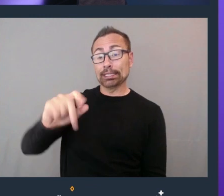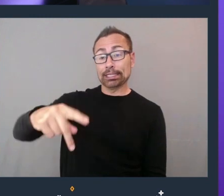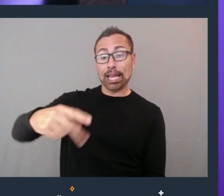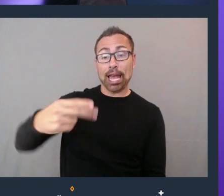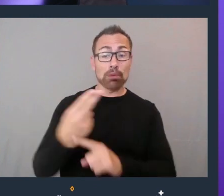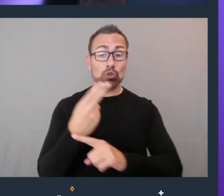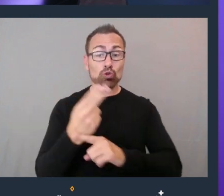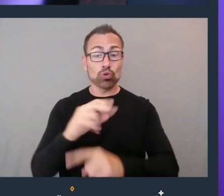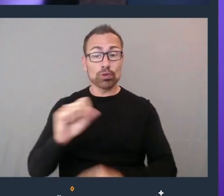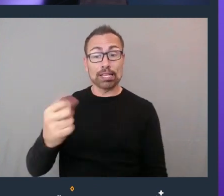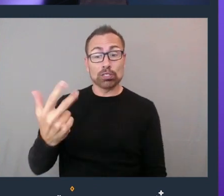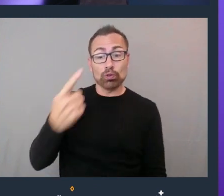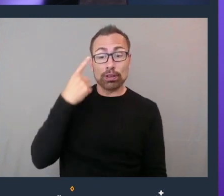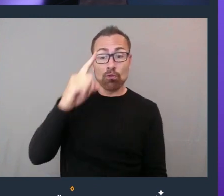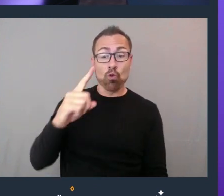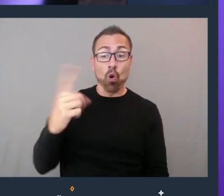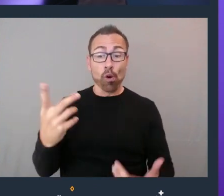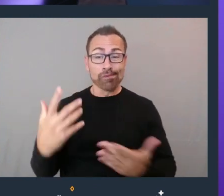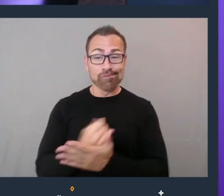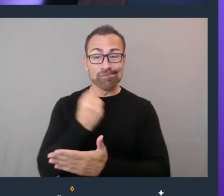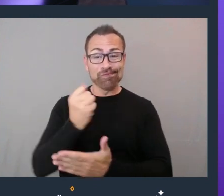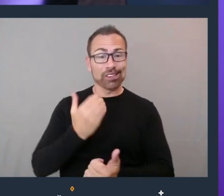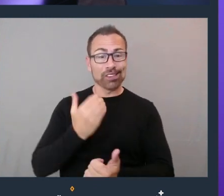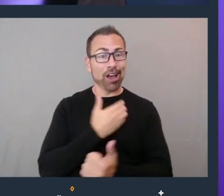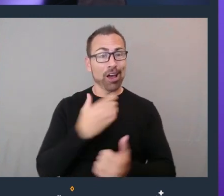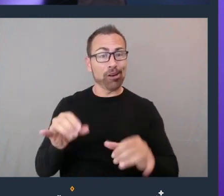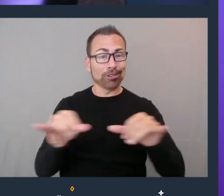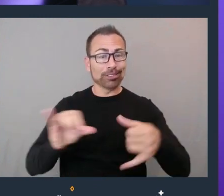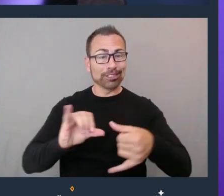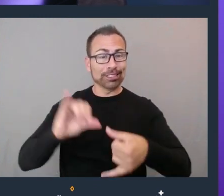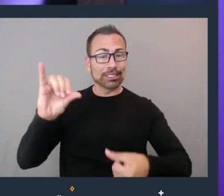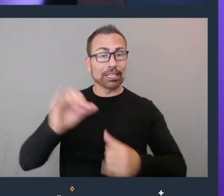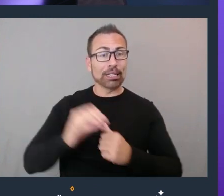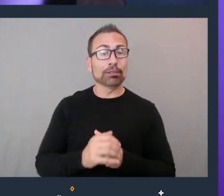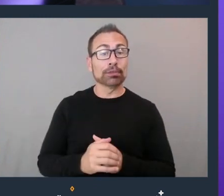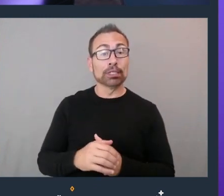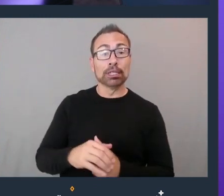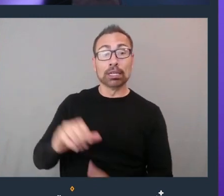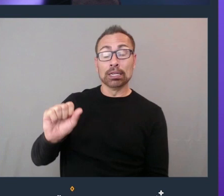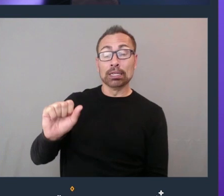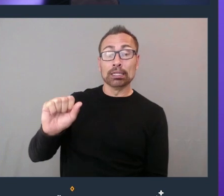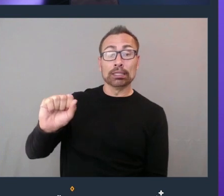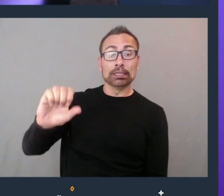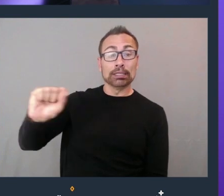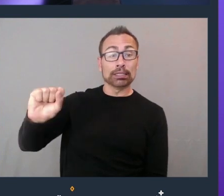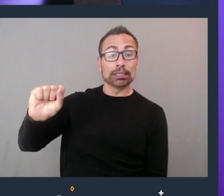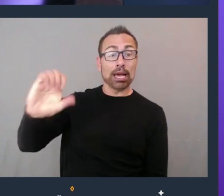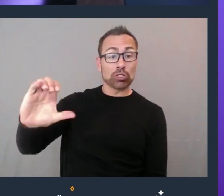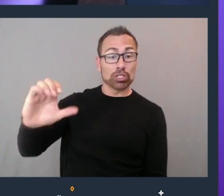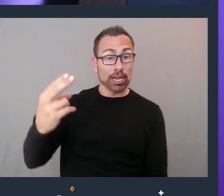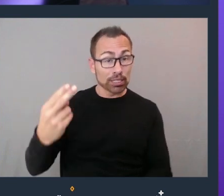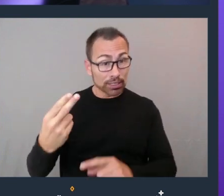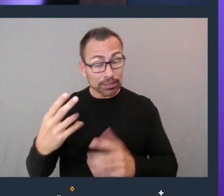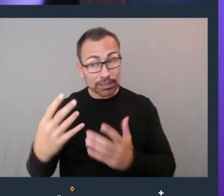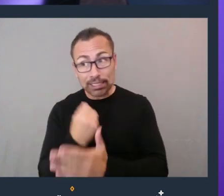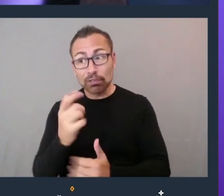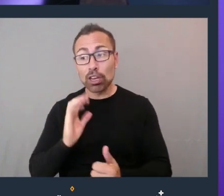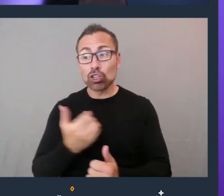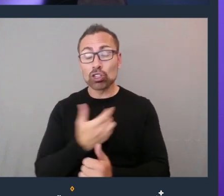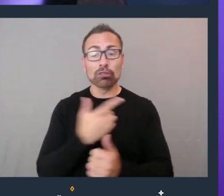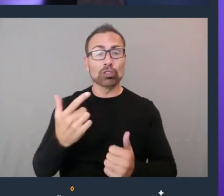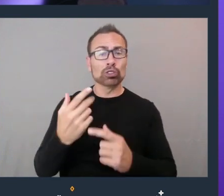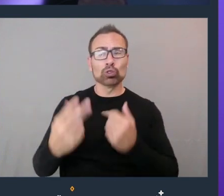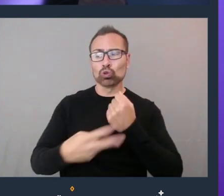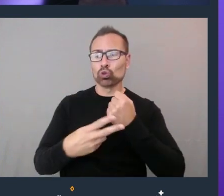scale. Snap actually takes advantage of S3's high performance and scale, storing over 2 exabytes of data, which is the equivalent of about